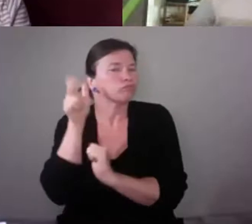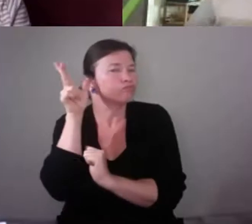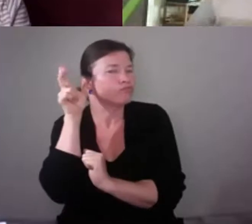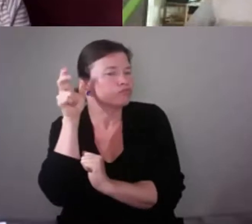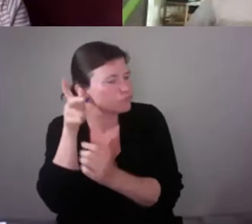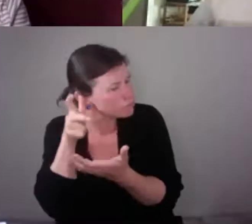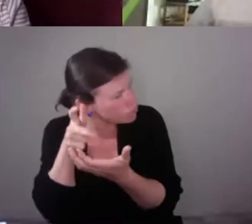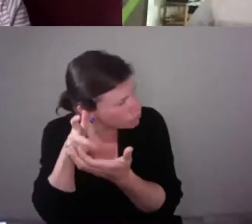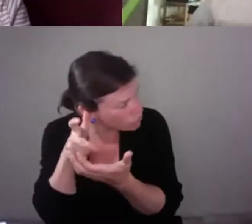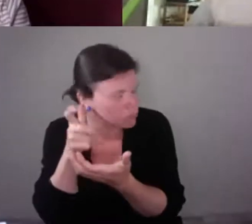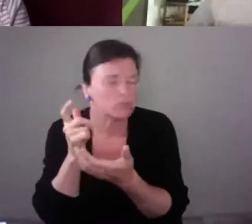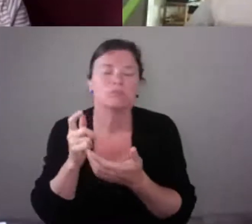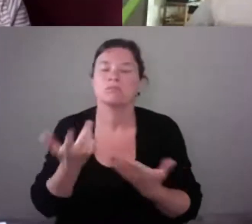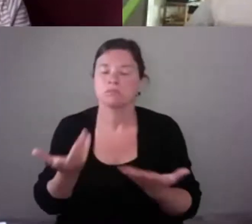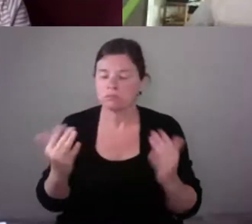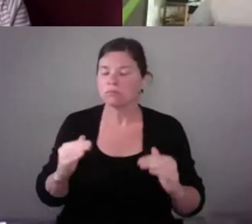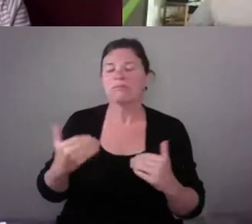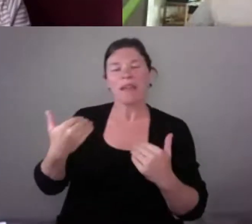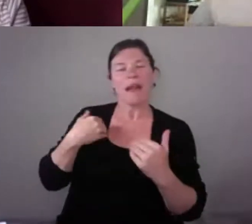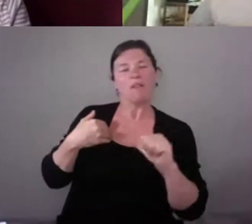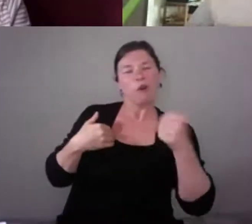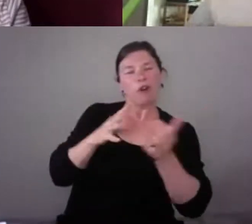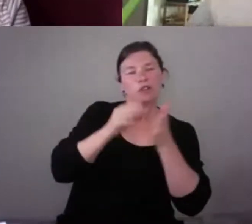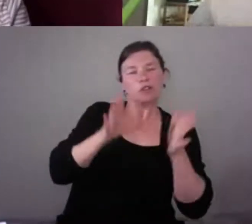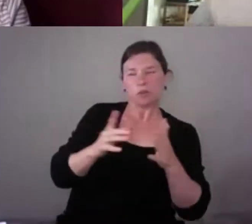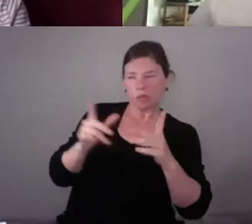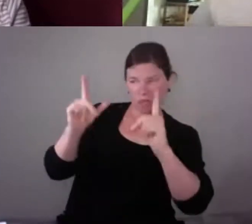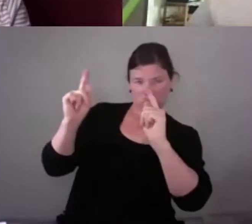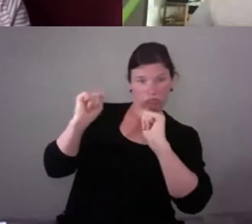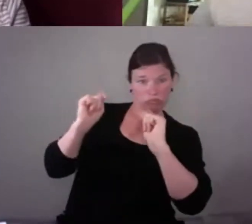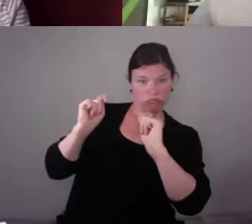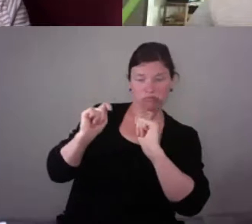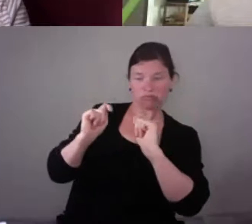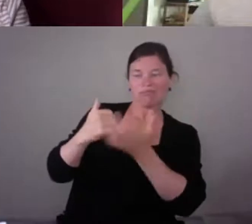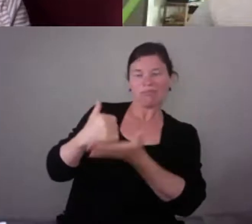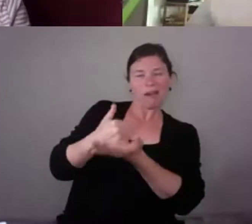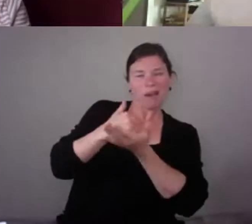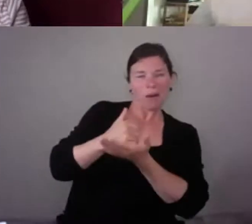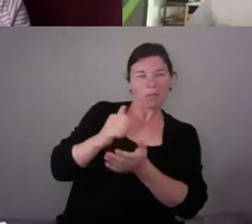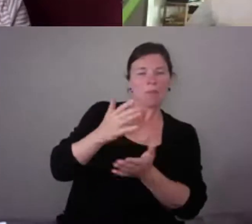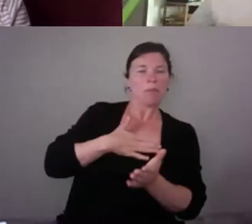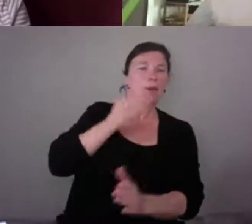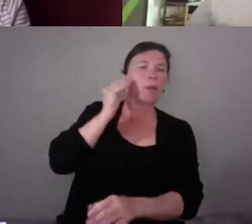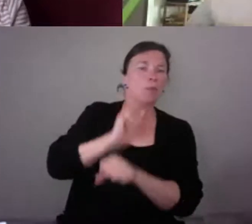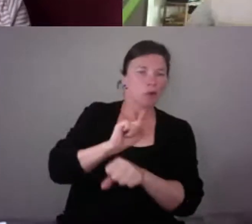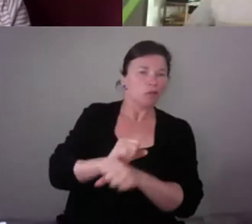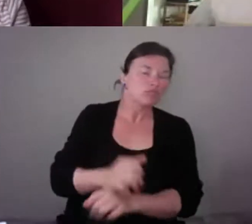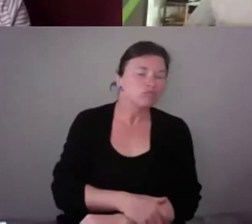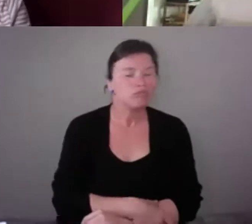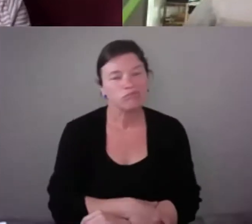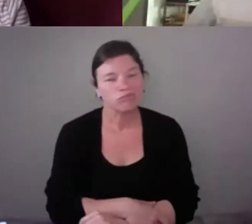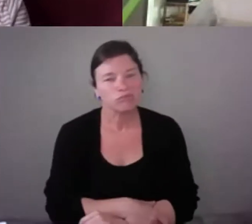have peer tutors that help me in the class with like my homework.